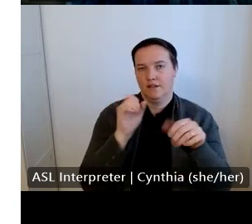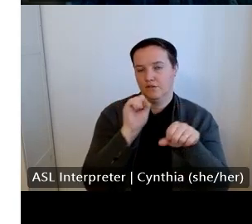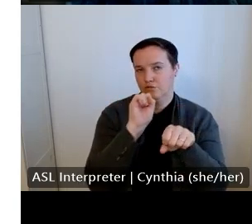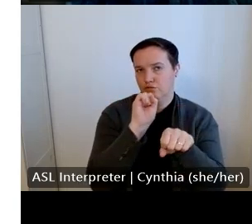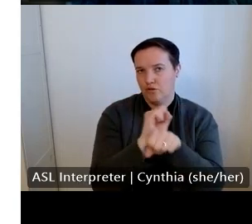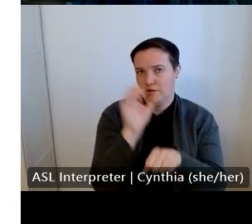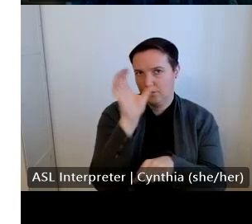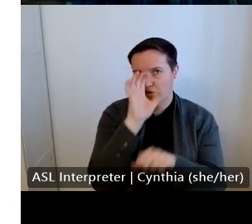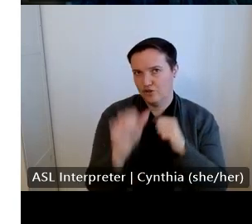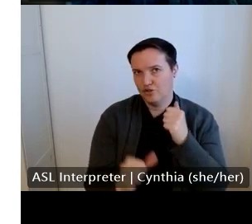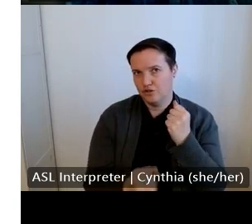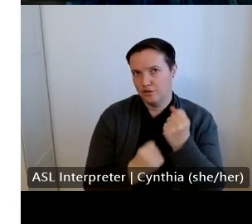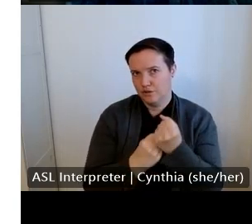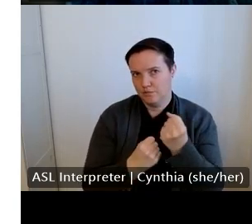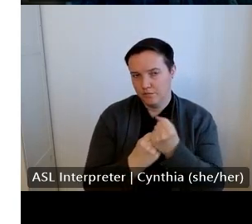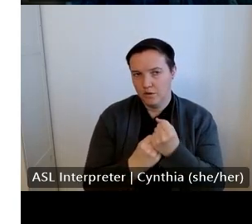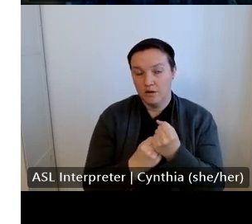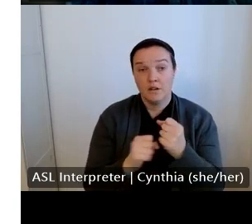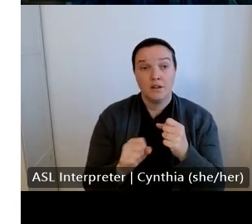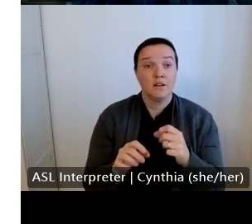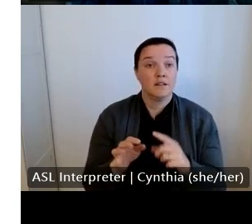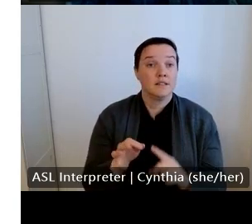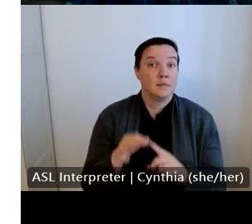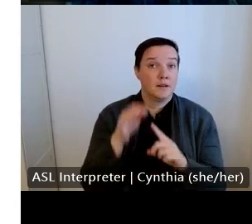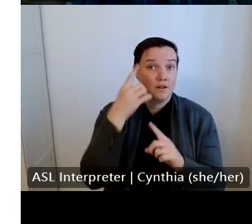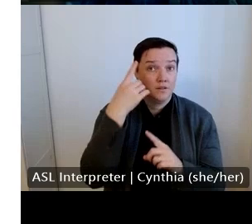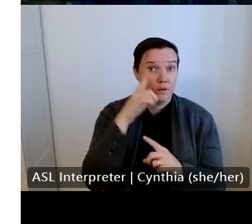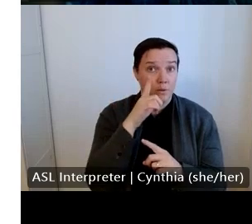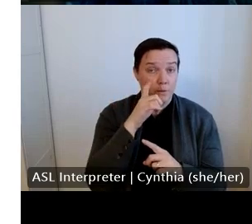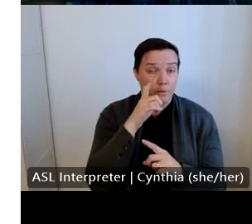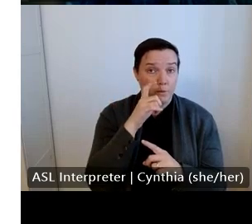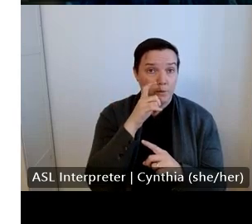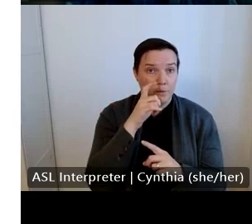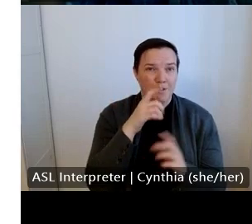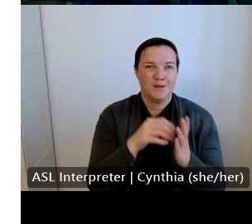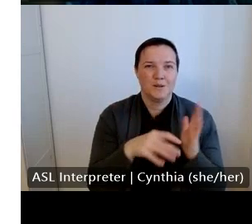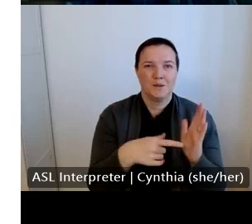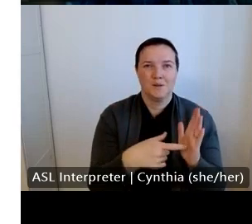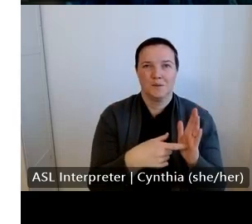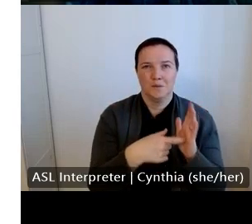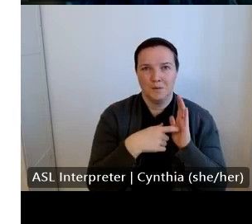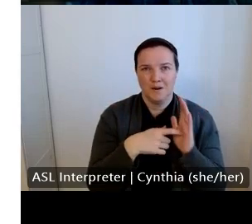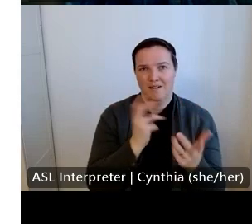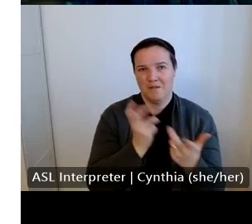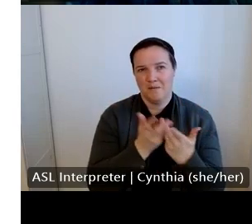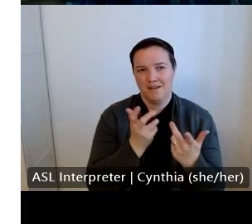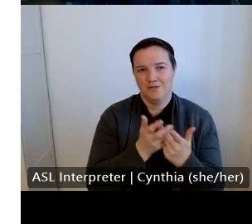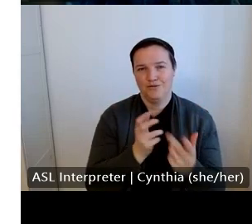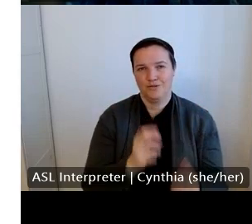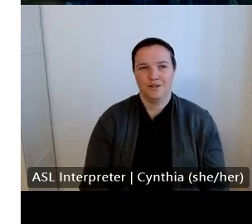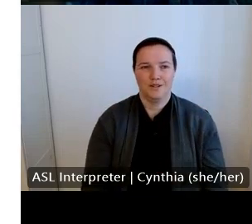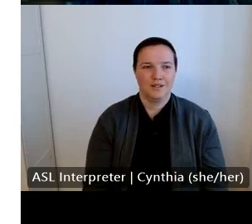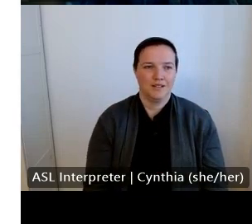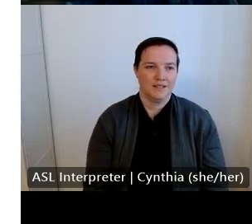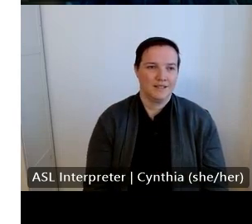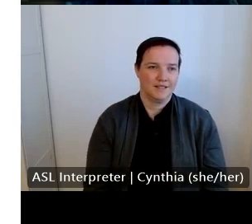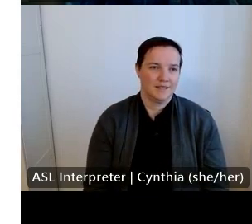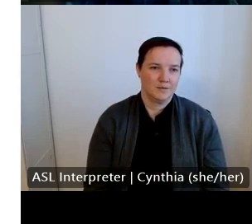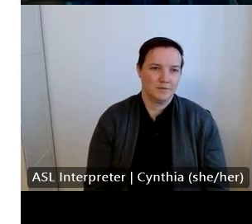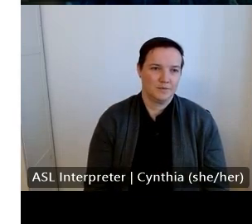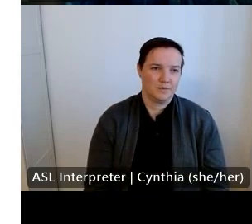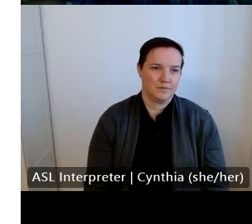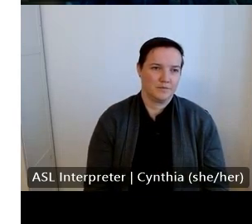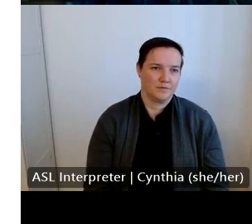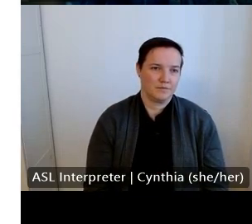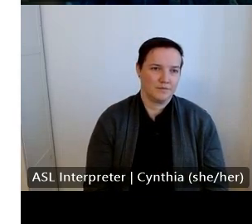search assistance, especially for students who require accommodations.